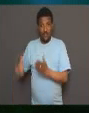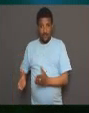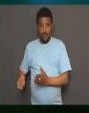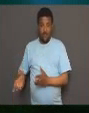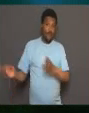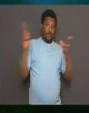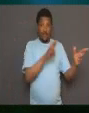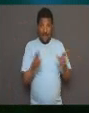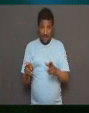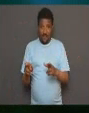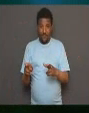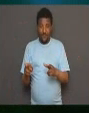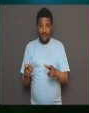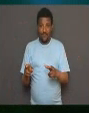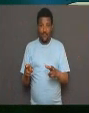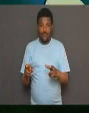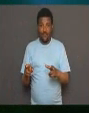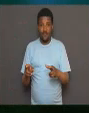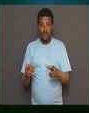Students, let's get ready.